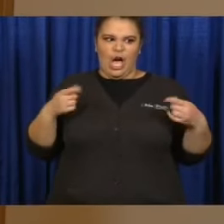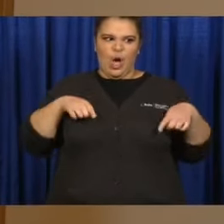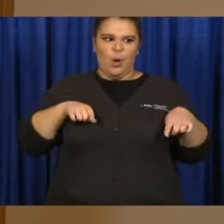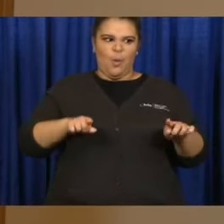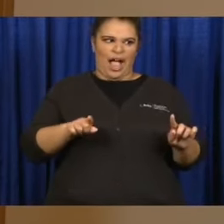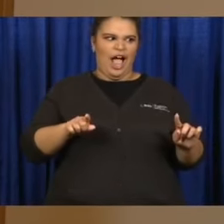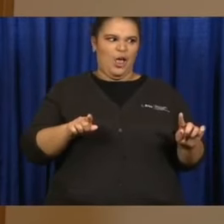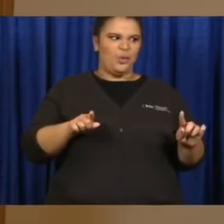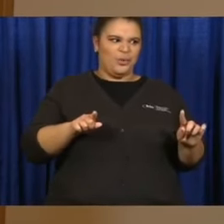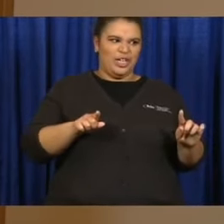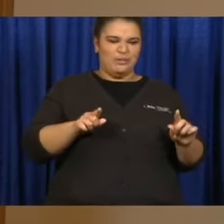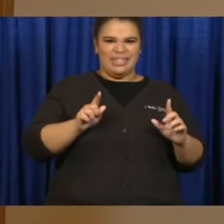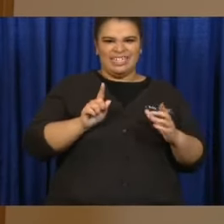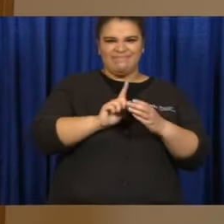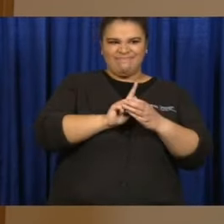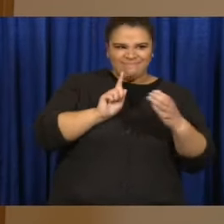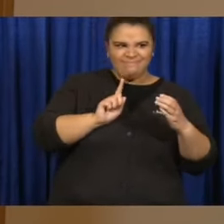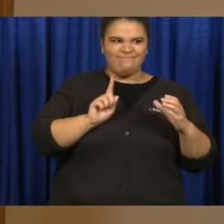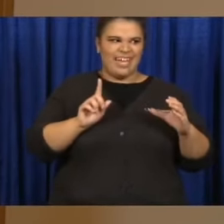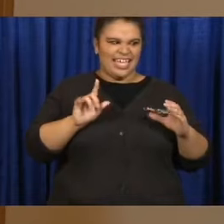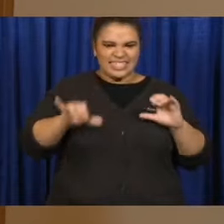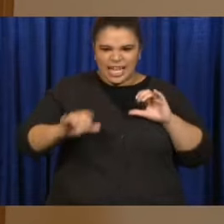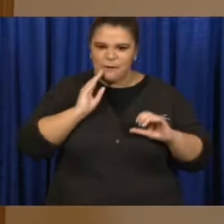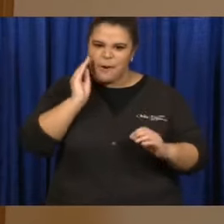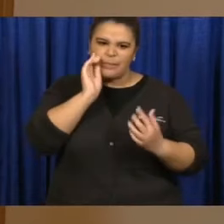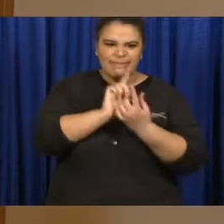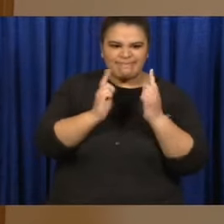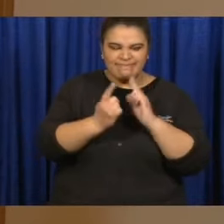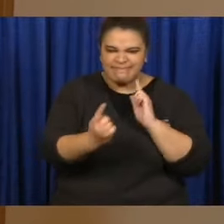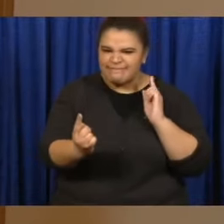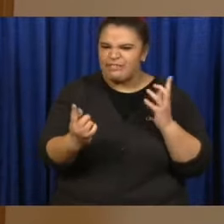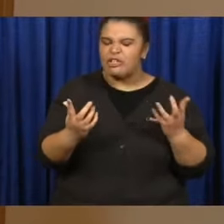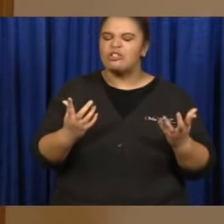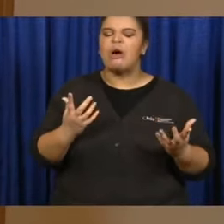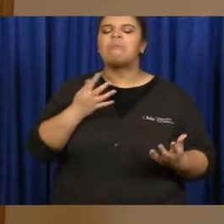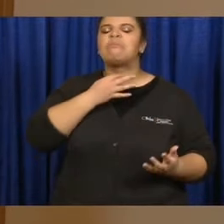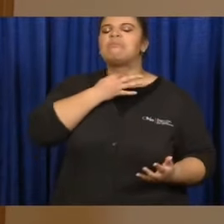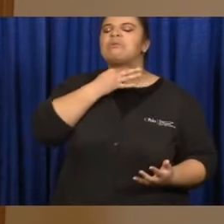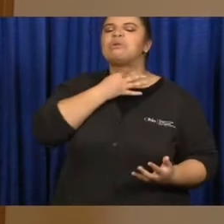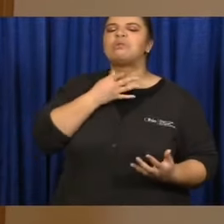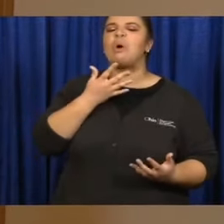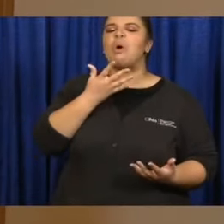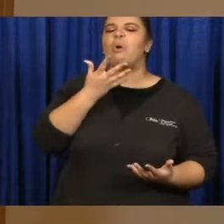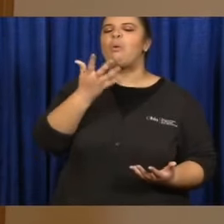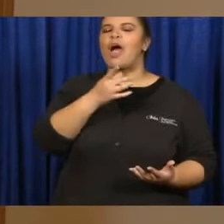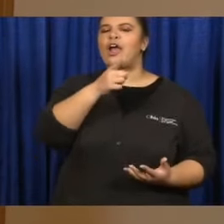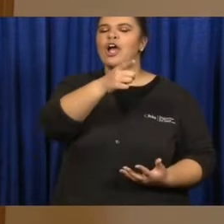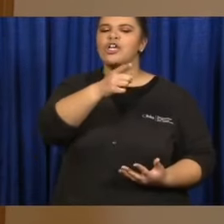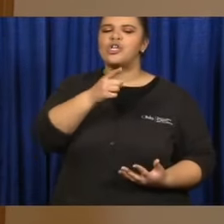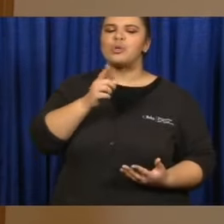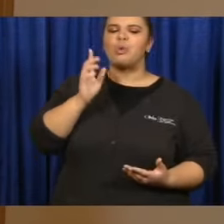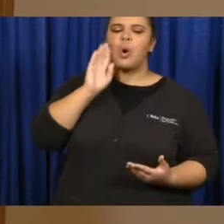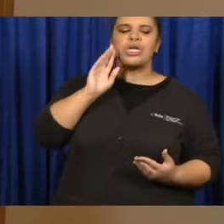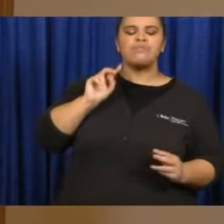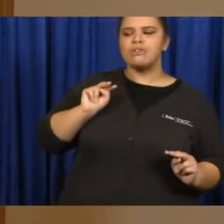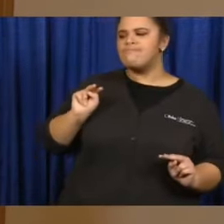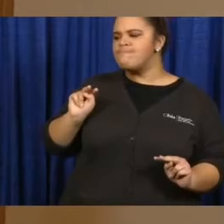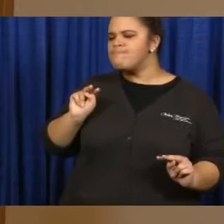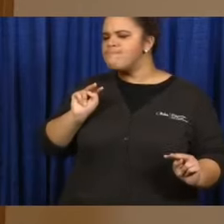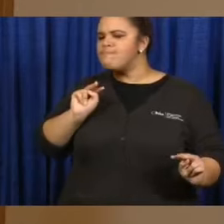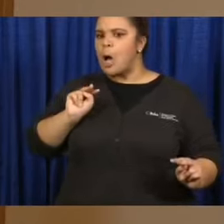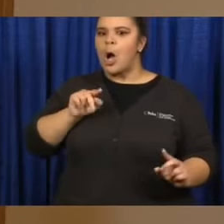are you looking for to say, okay, it may be safe to start reopening things, it may be safe to not be at